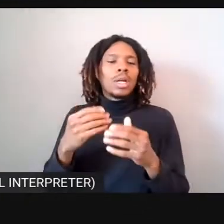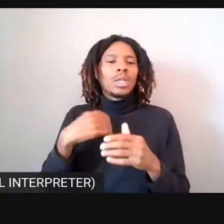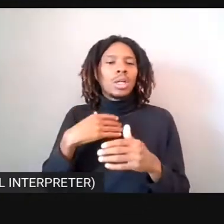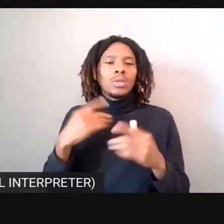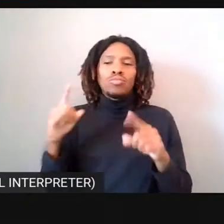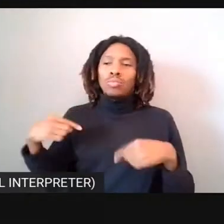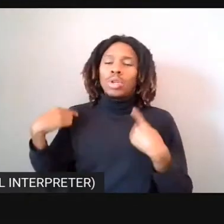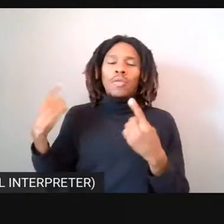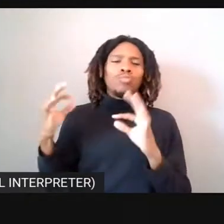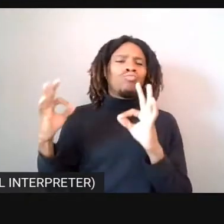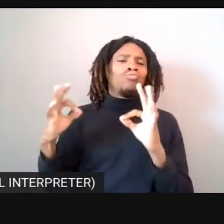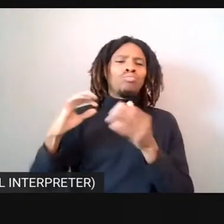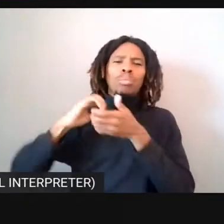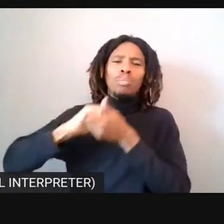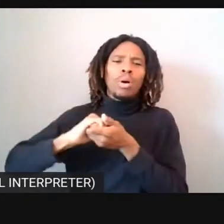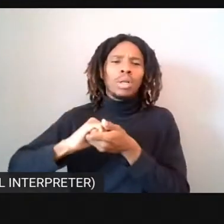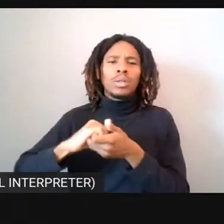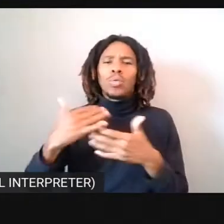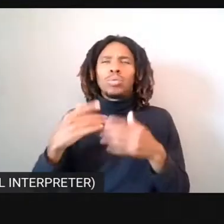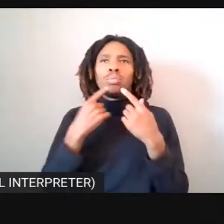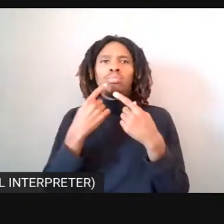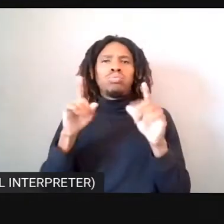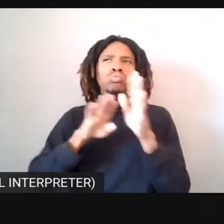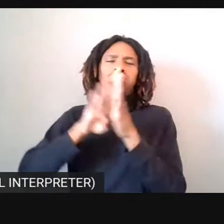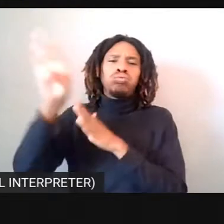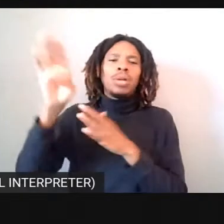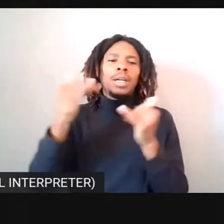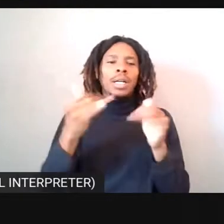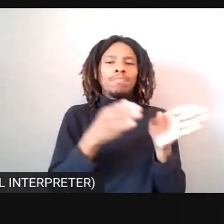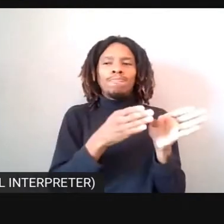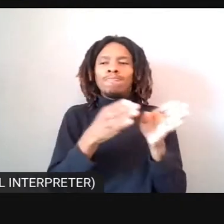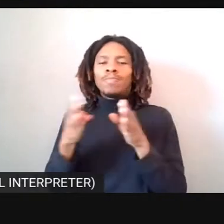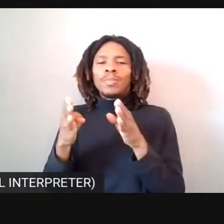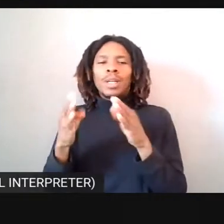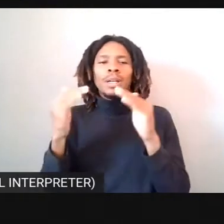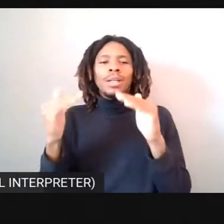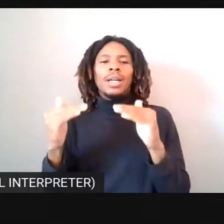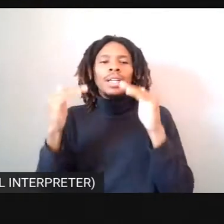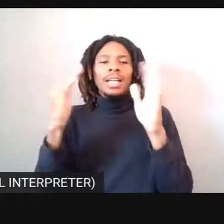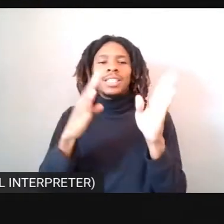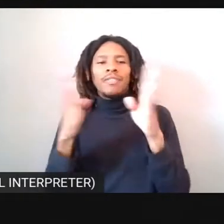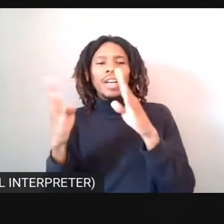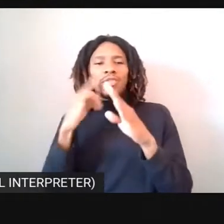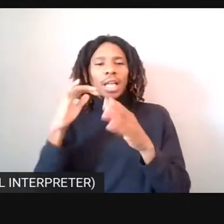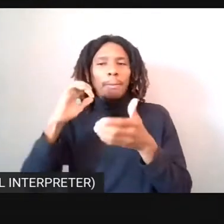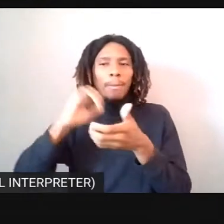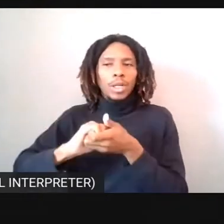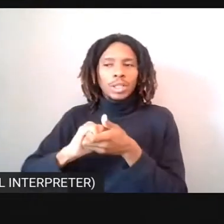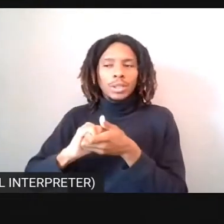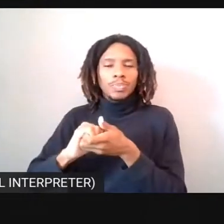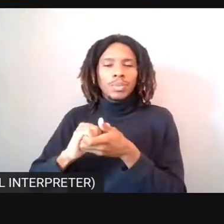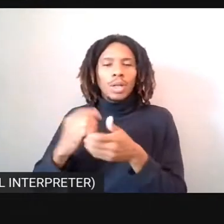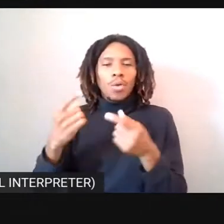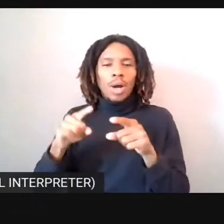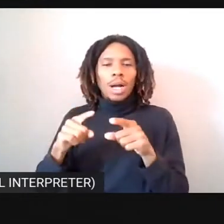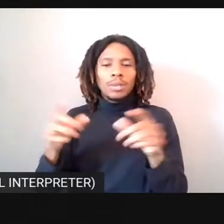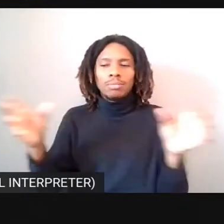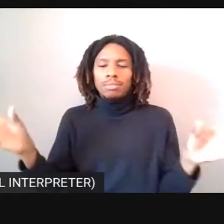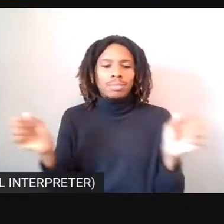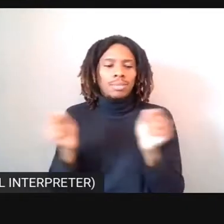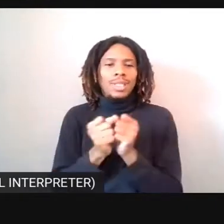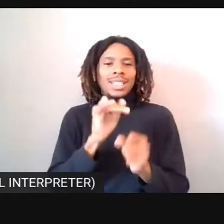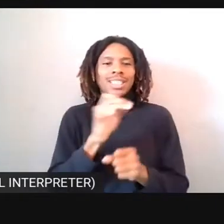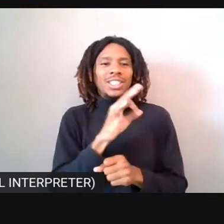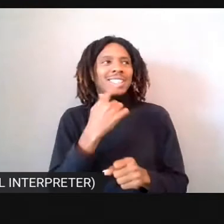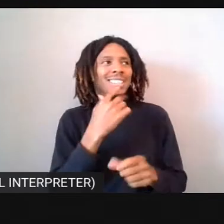partnership thus far, and it's been really, really successful. And now we're moving into the next phase of that partnership while bringing together, as Jeff just